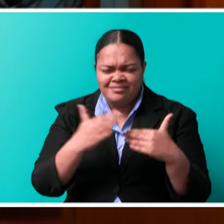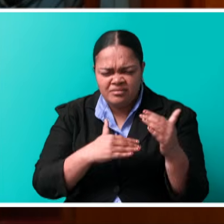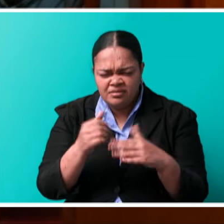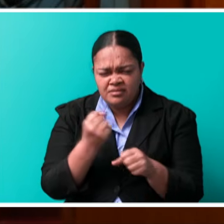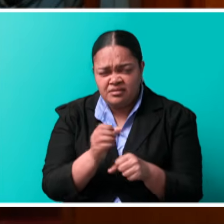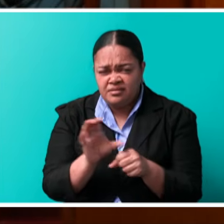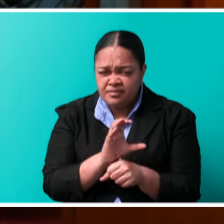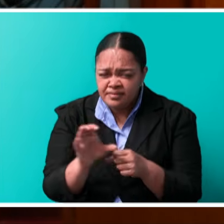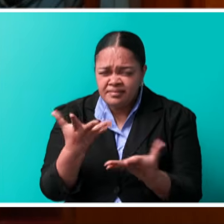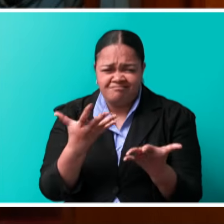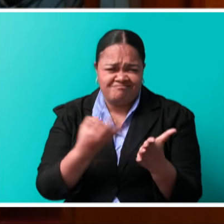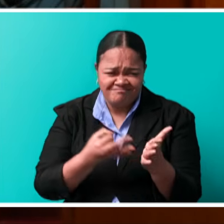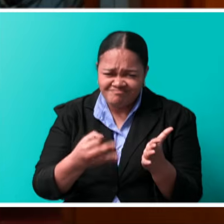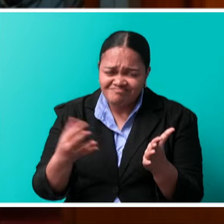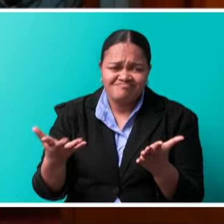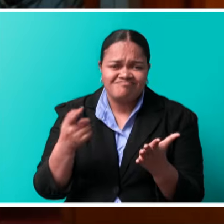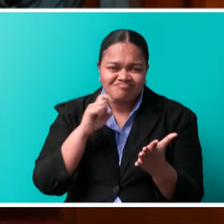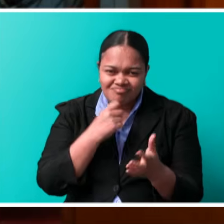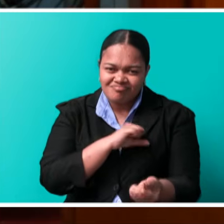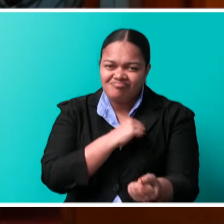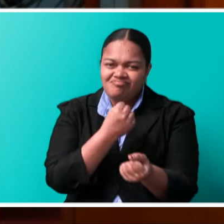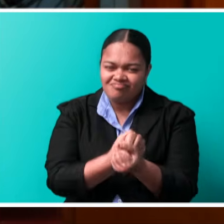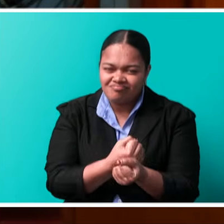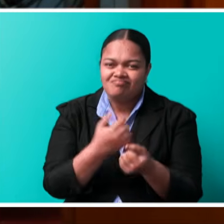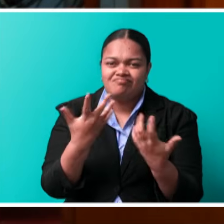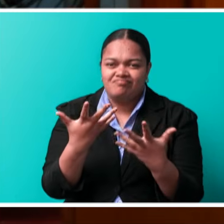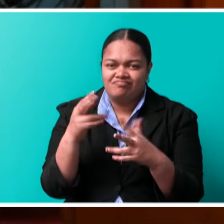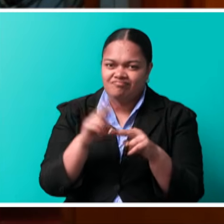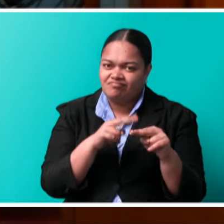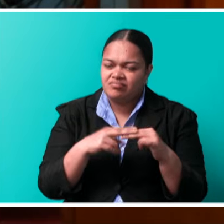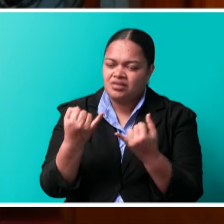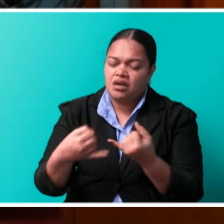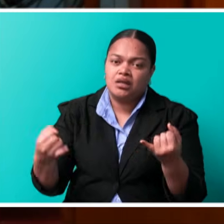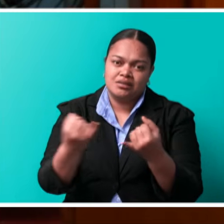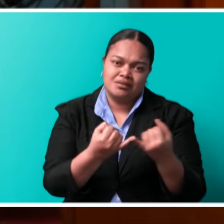will subsequently strengthen Fiji's domestic maritime sector.